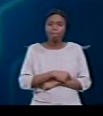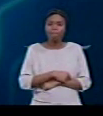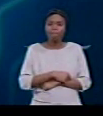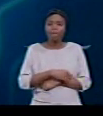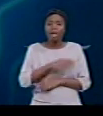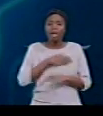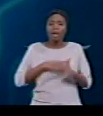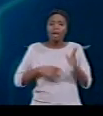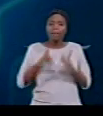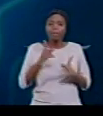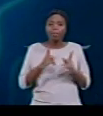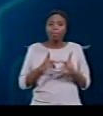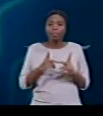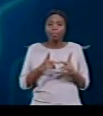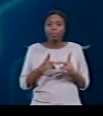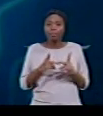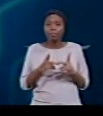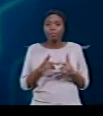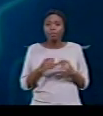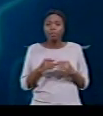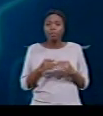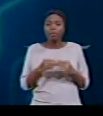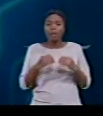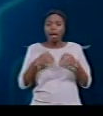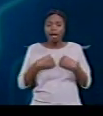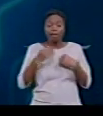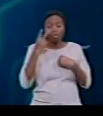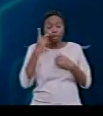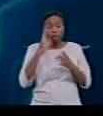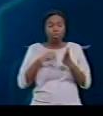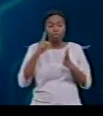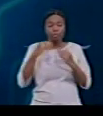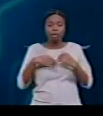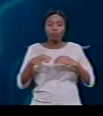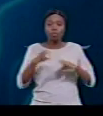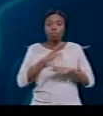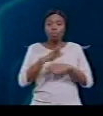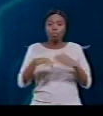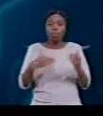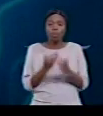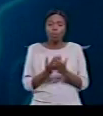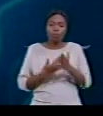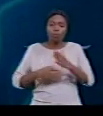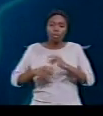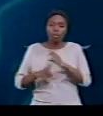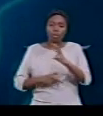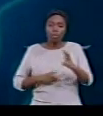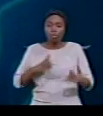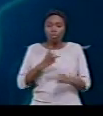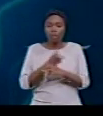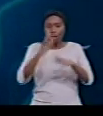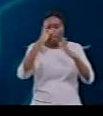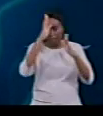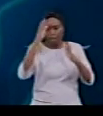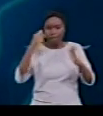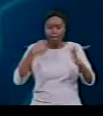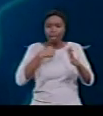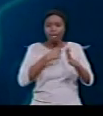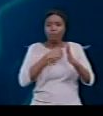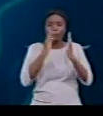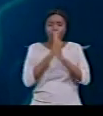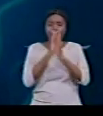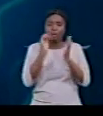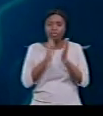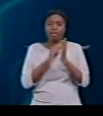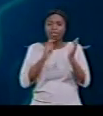can attest to what you did all over the world. Father, we pray that these